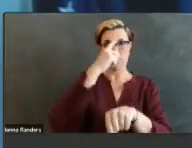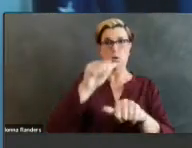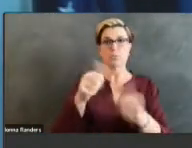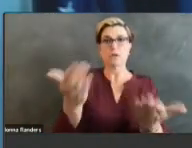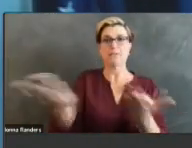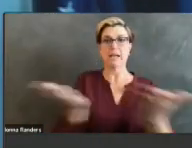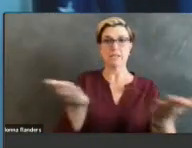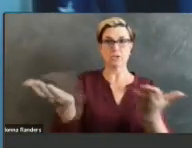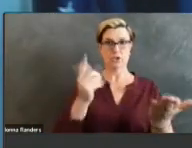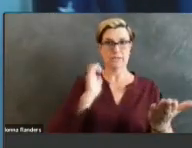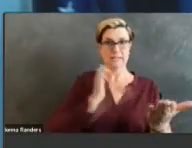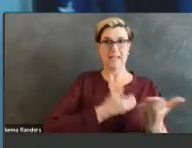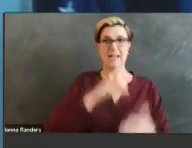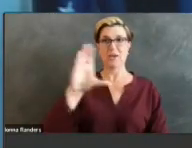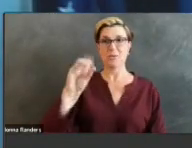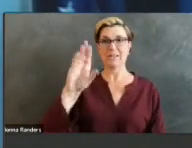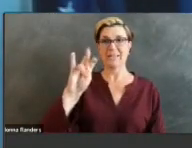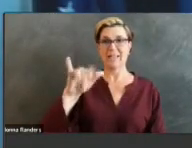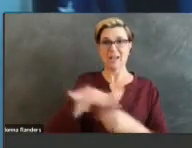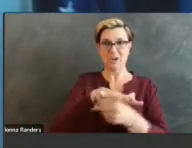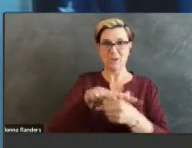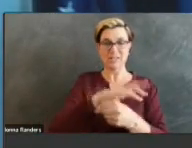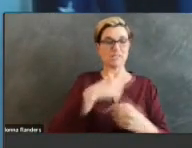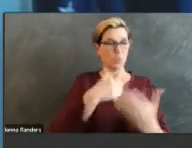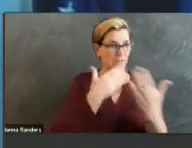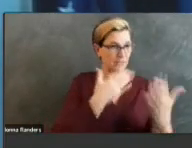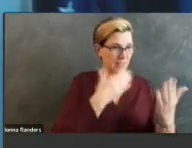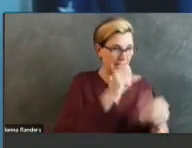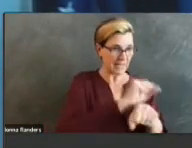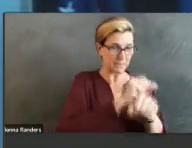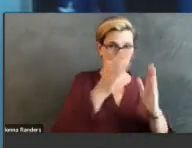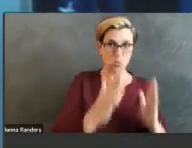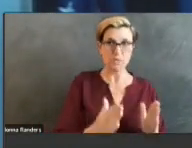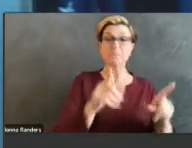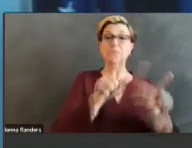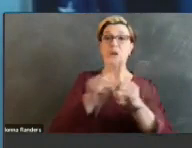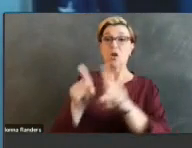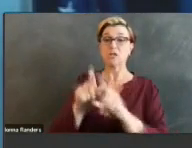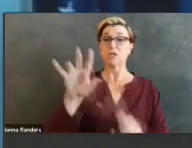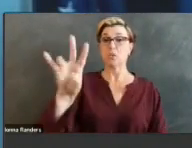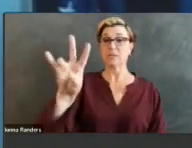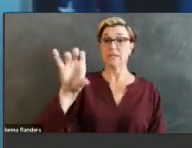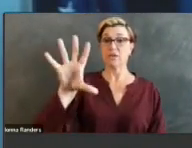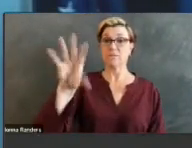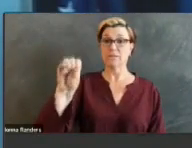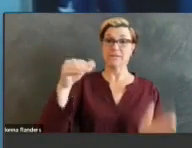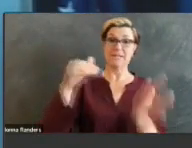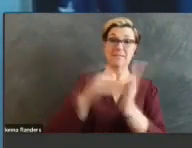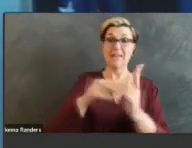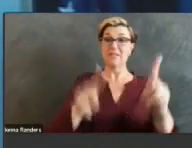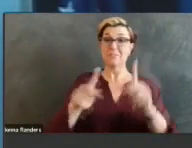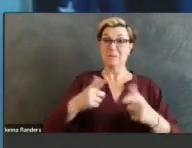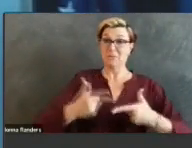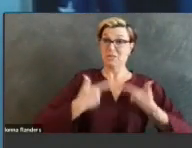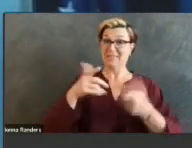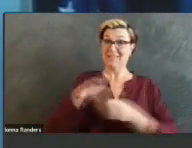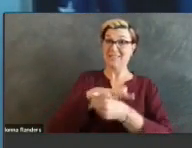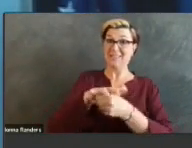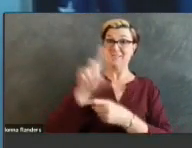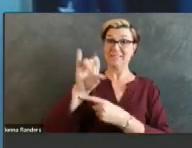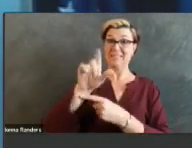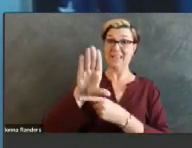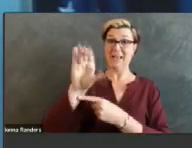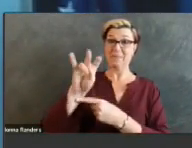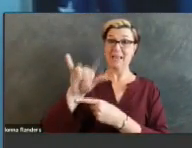you so much for your service, and also to acknowledge the 750,000 residents of DeKalb County, Georgia,